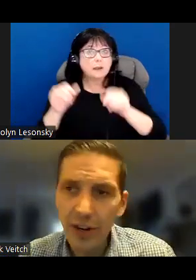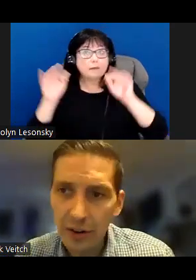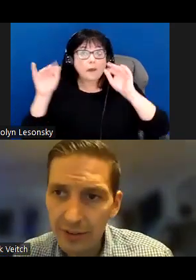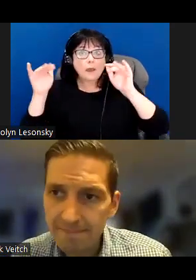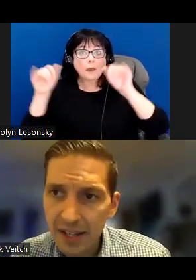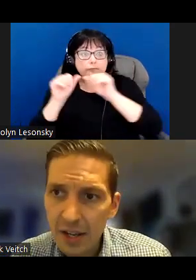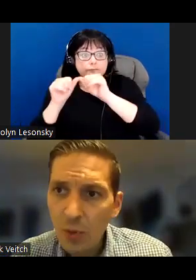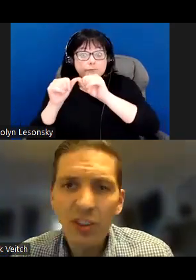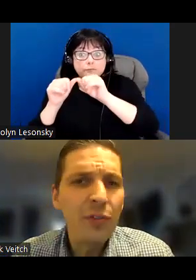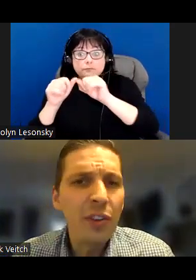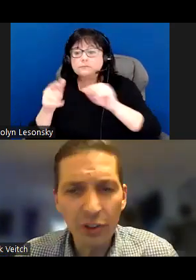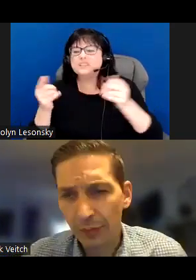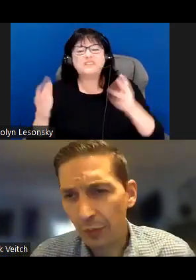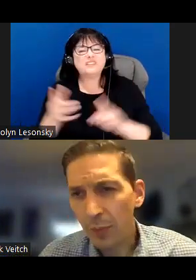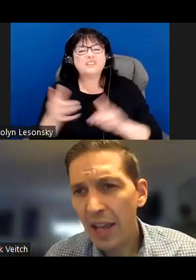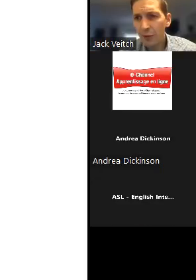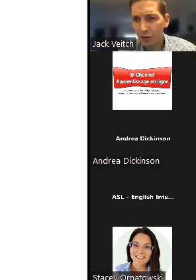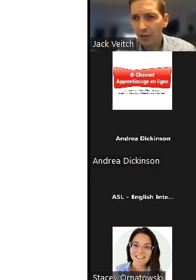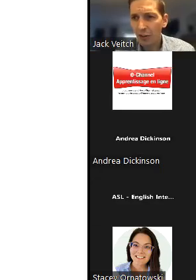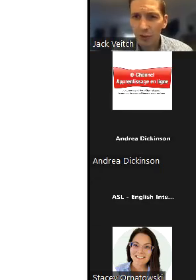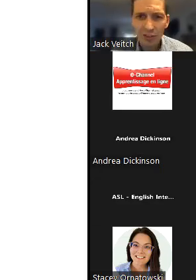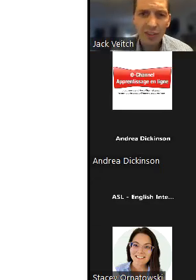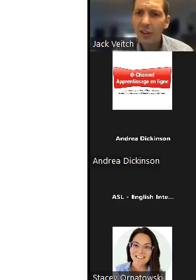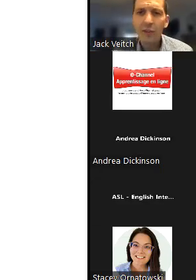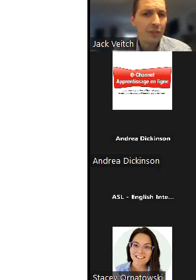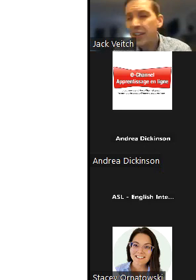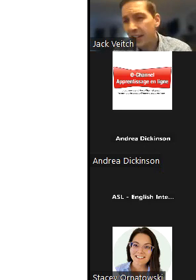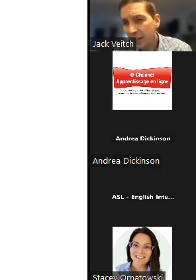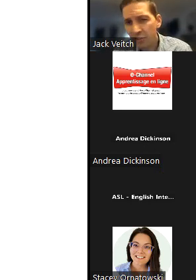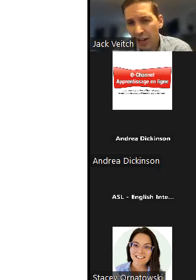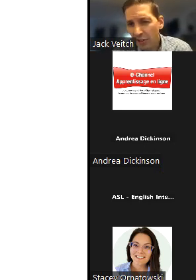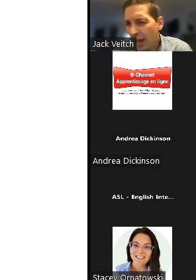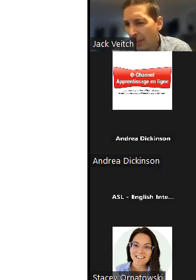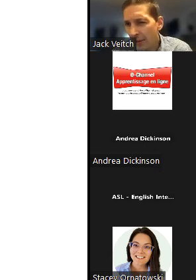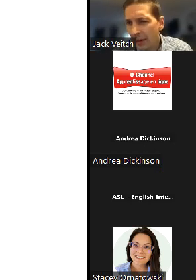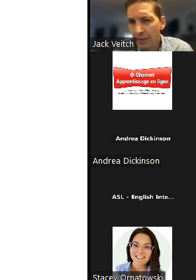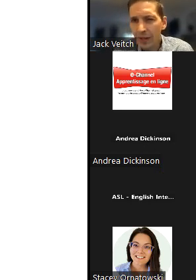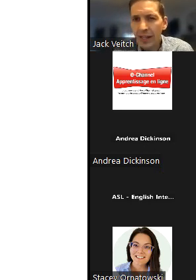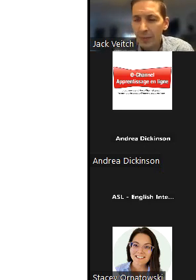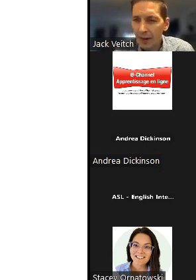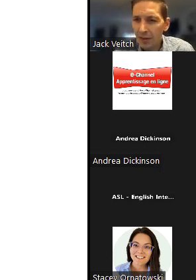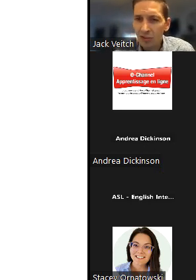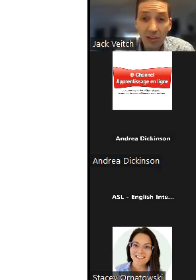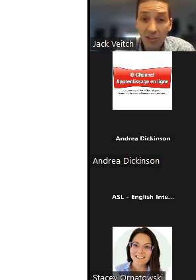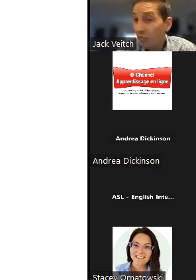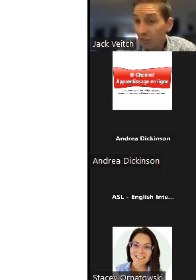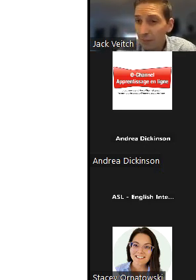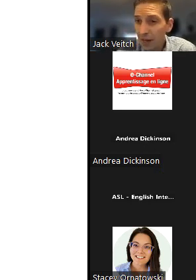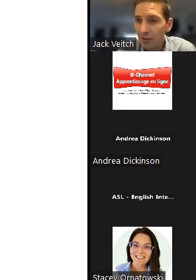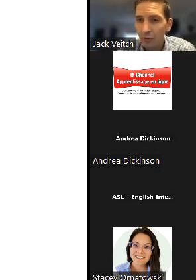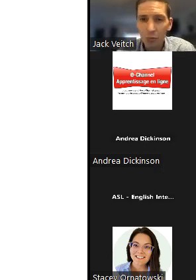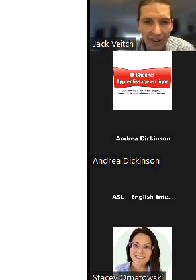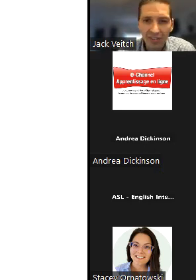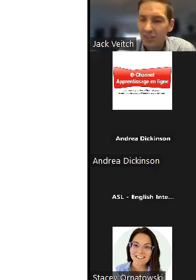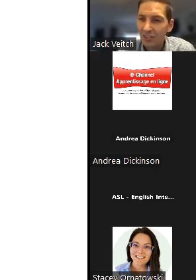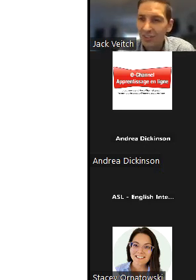see it in a lot of different areas. We see physical or behavioral changes. We see things like fatigue, changes in appetite or eating patterns, changes in